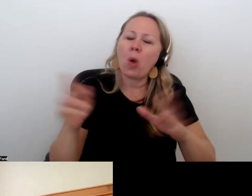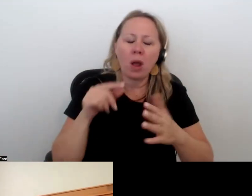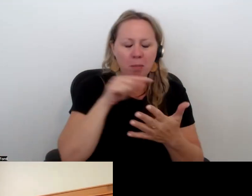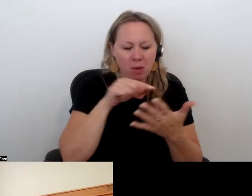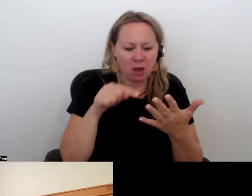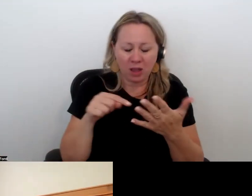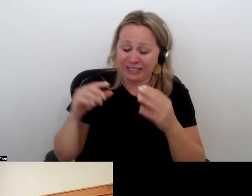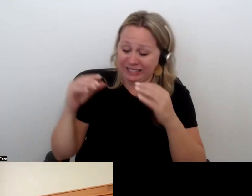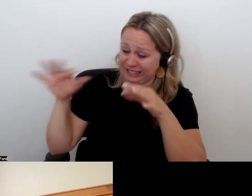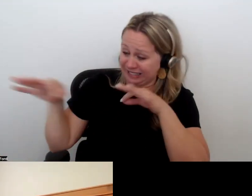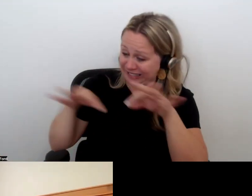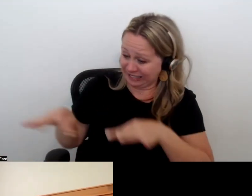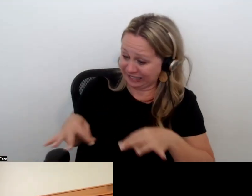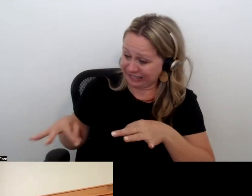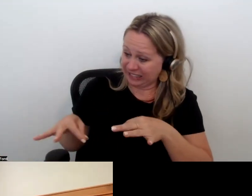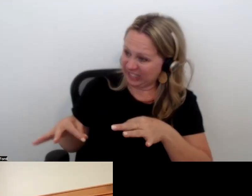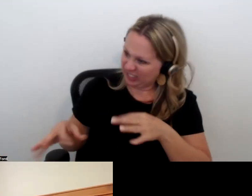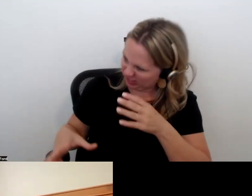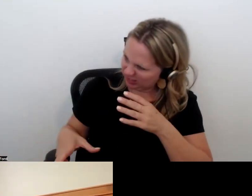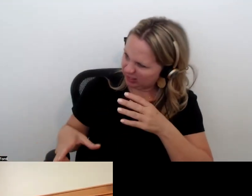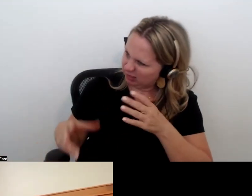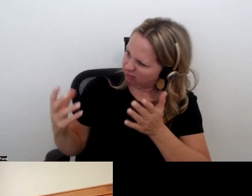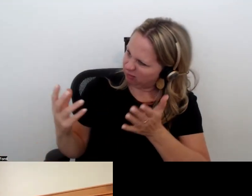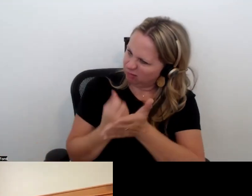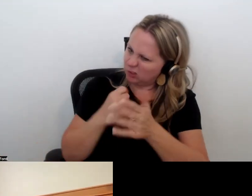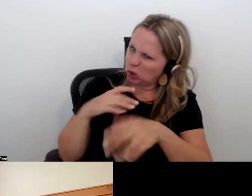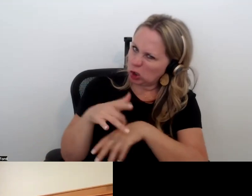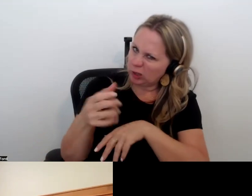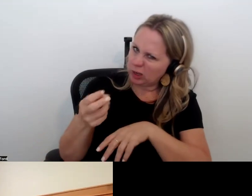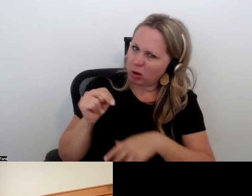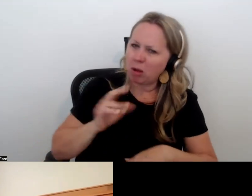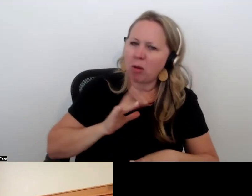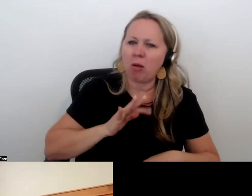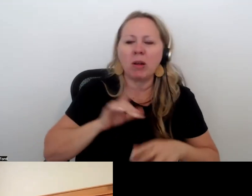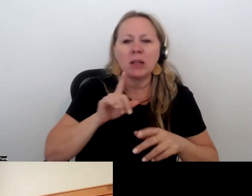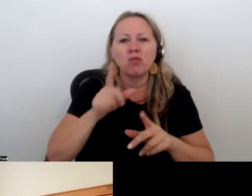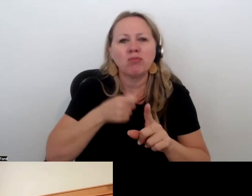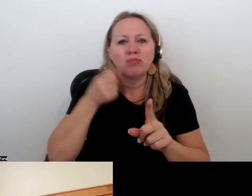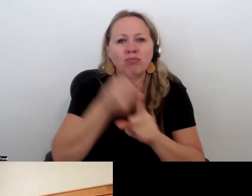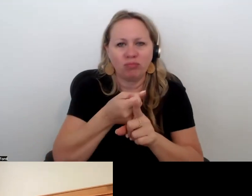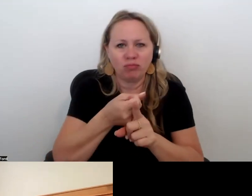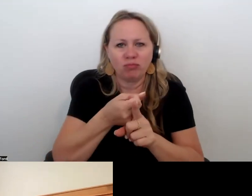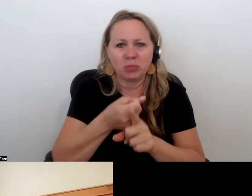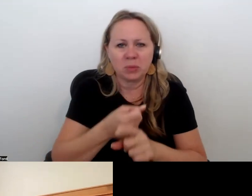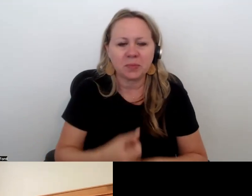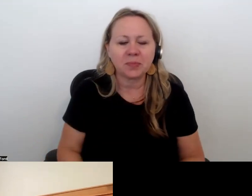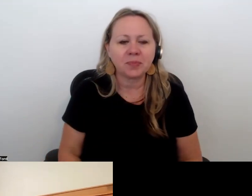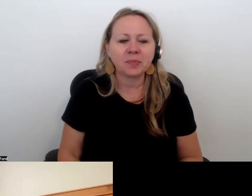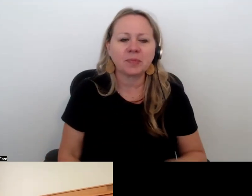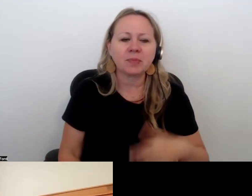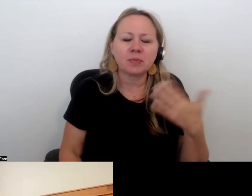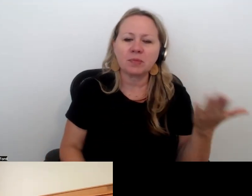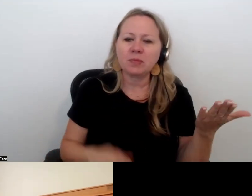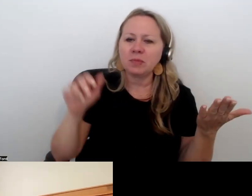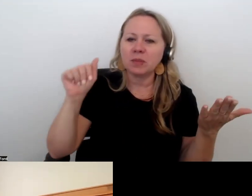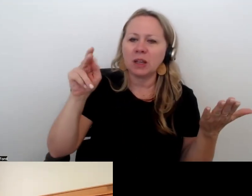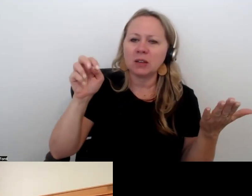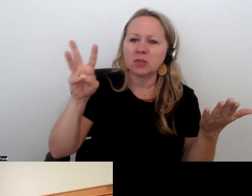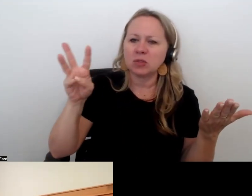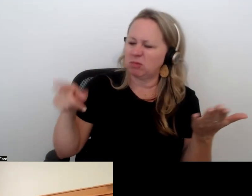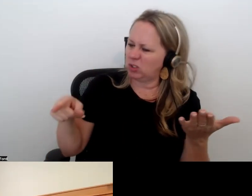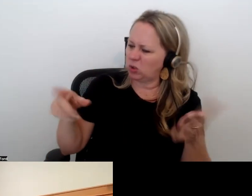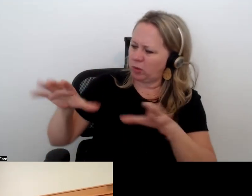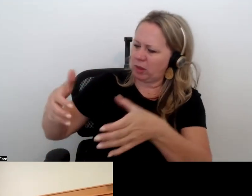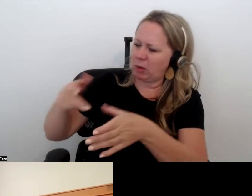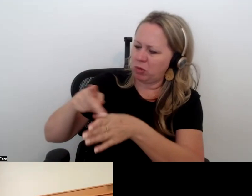teaching faculty can have a real impact. So where do you see the professional track faculty in particular